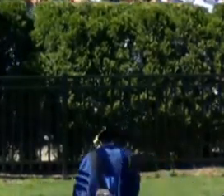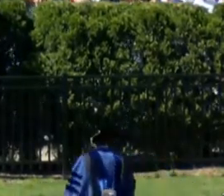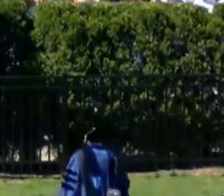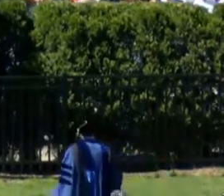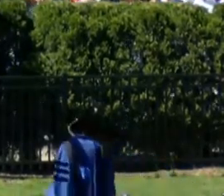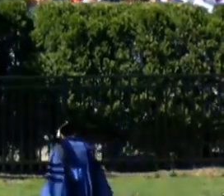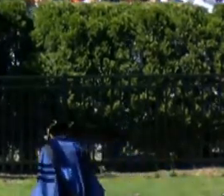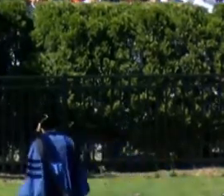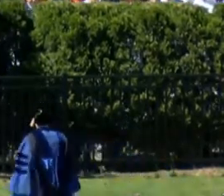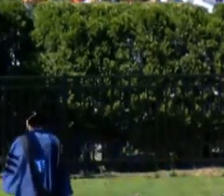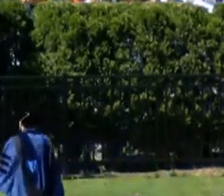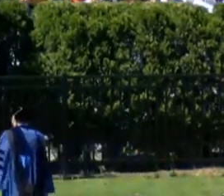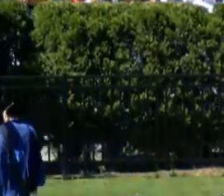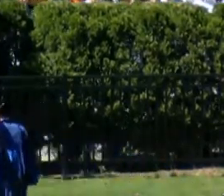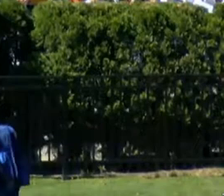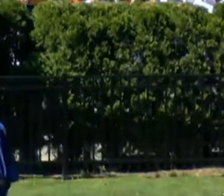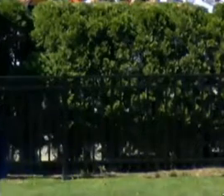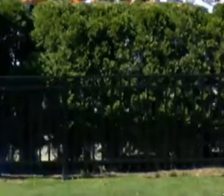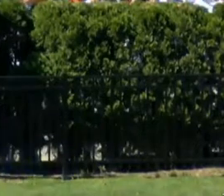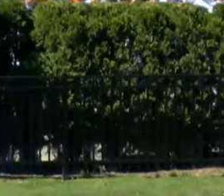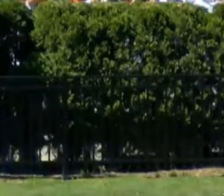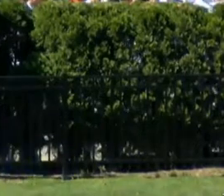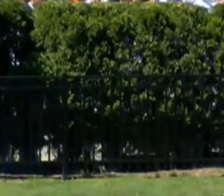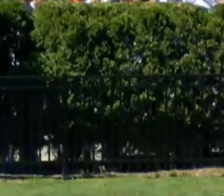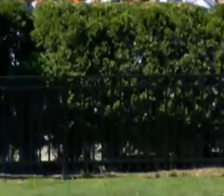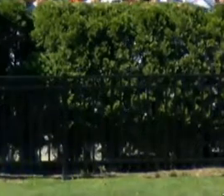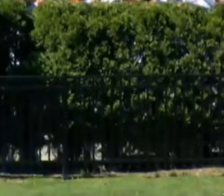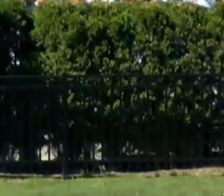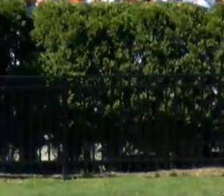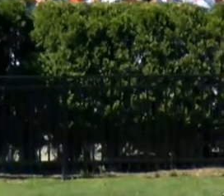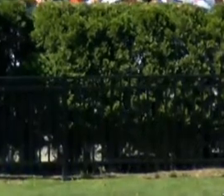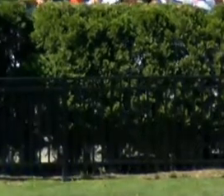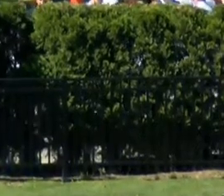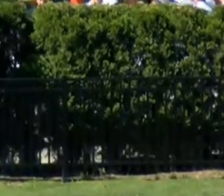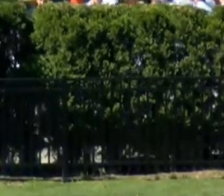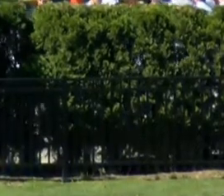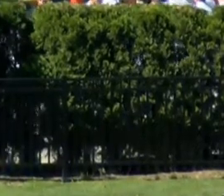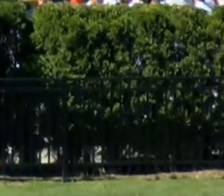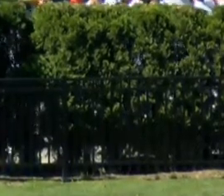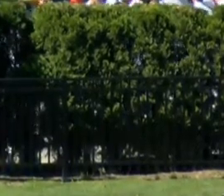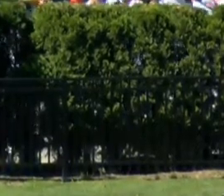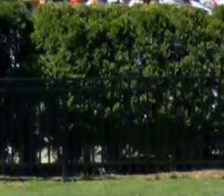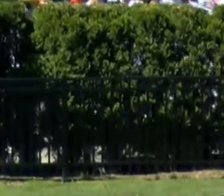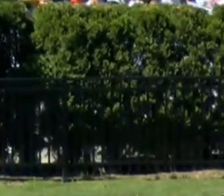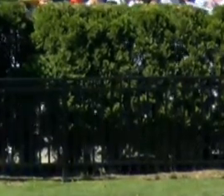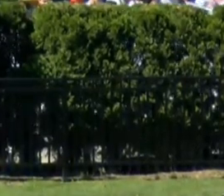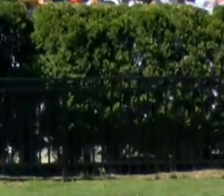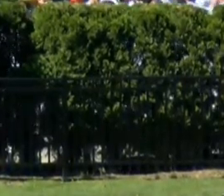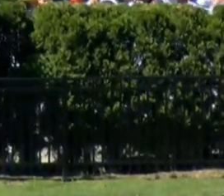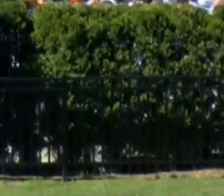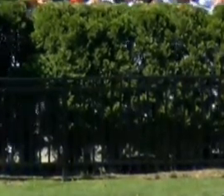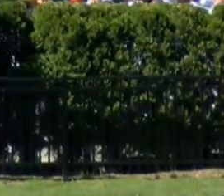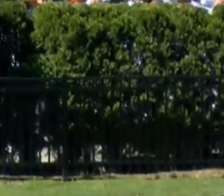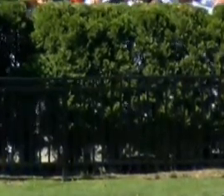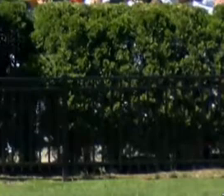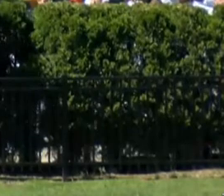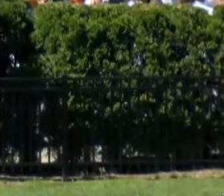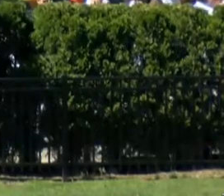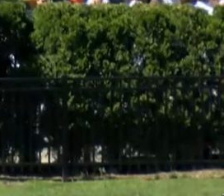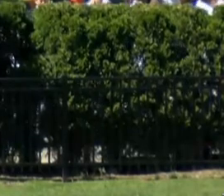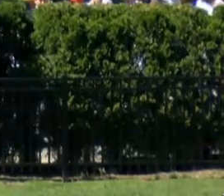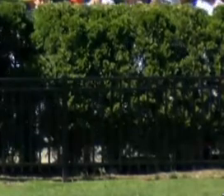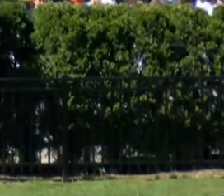begin within 3 minutes. The underclass has arrived, and we're preparing for the arrival of the class of